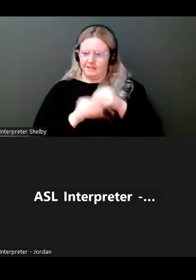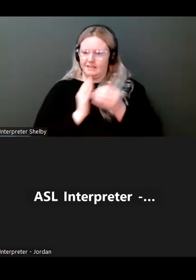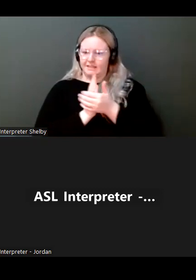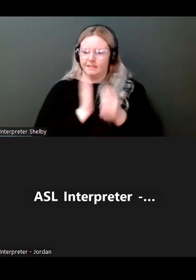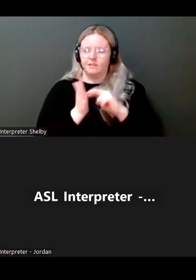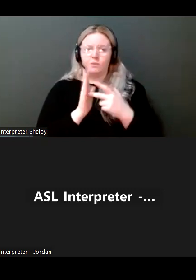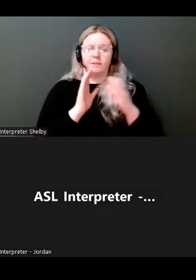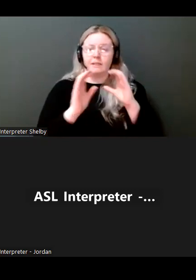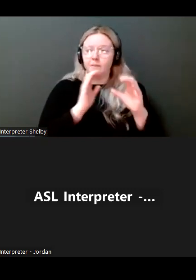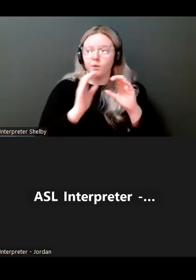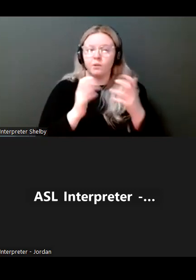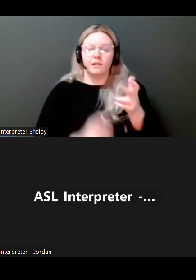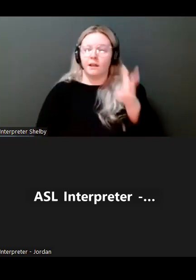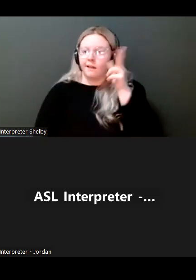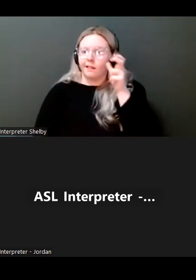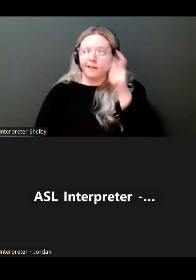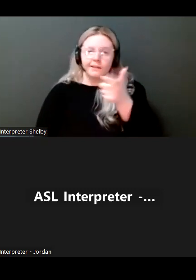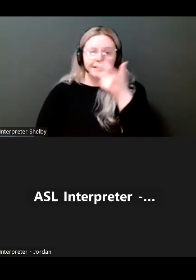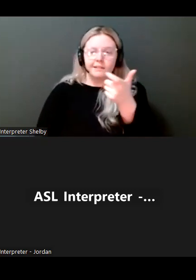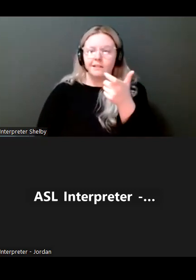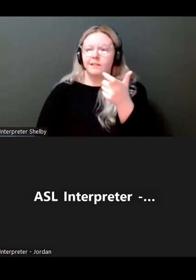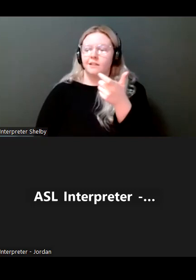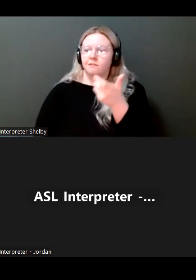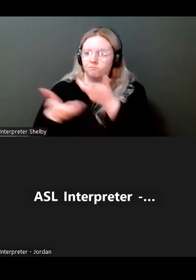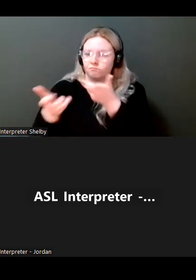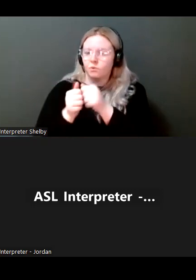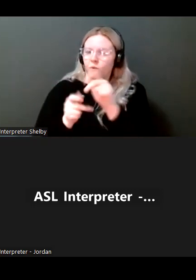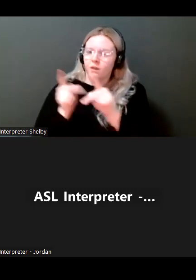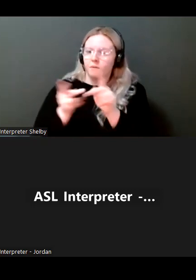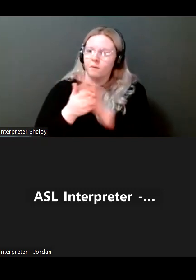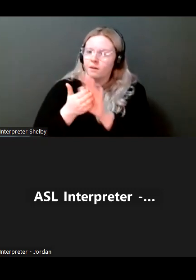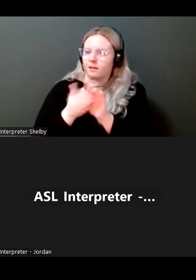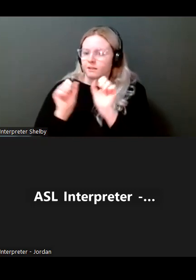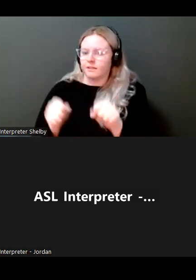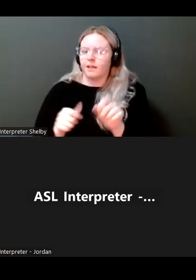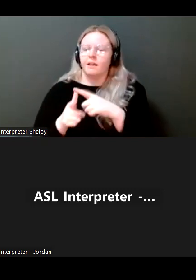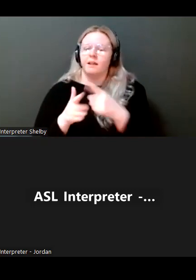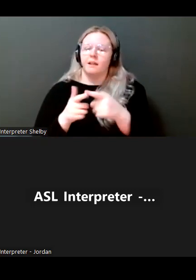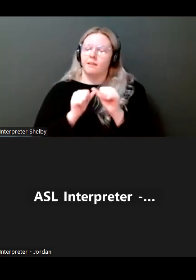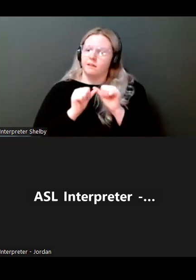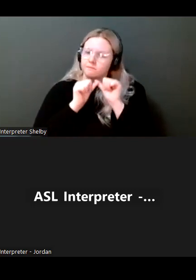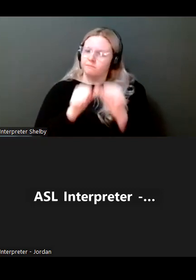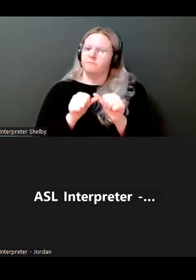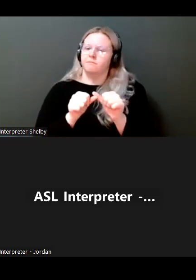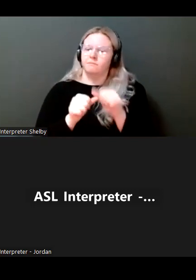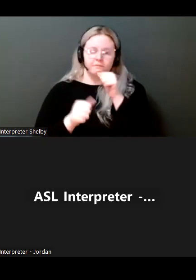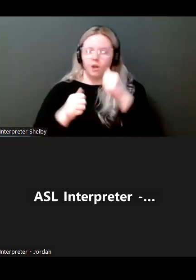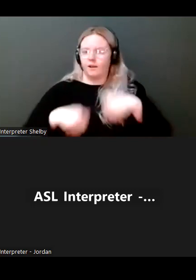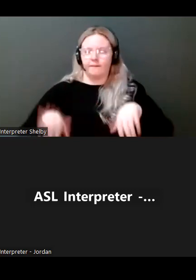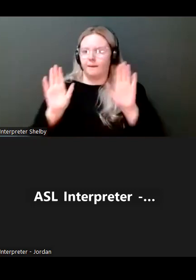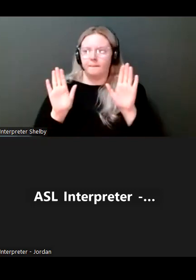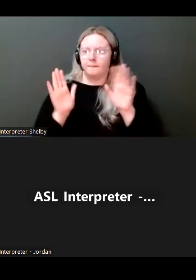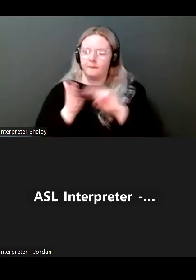communicate, listen, get along with other people generally, and perseverance. So not giving up very